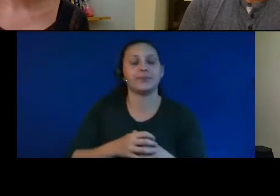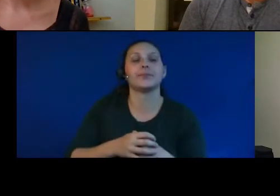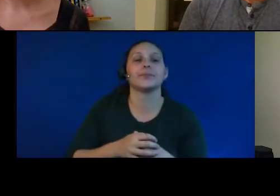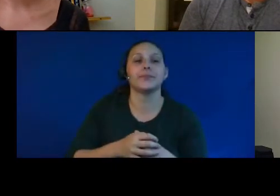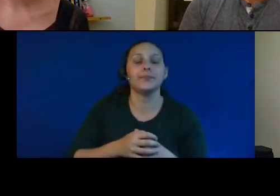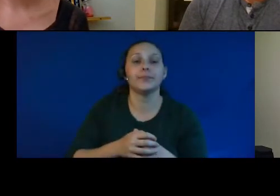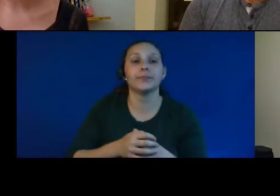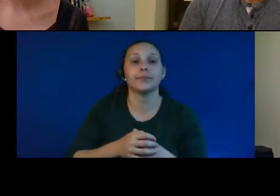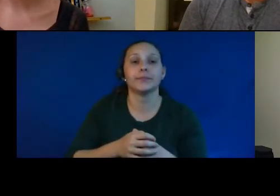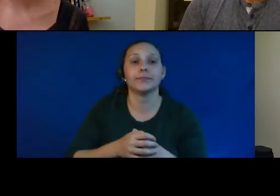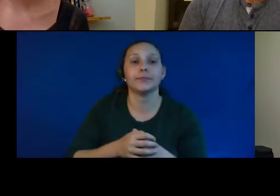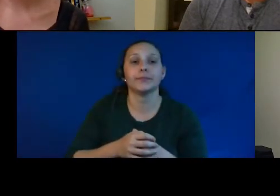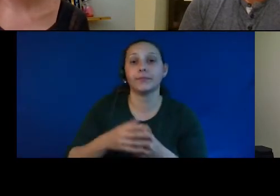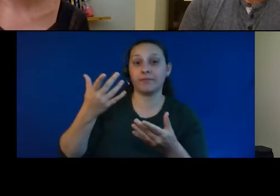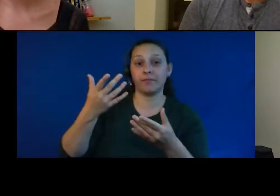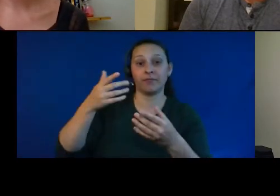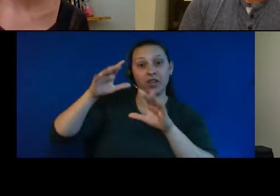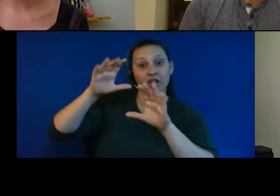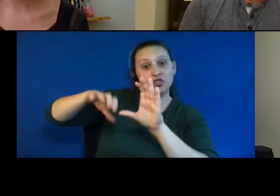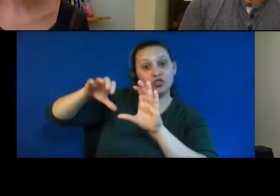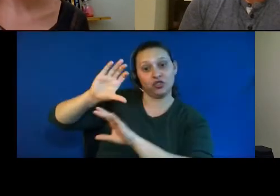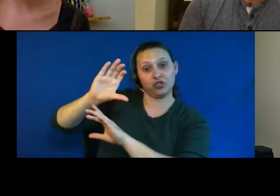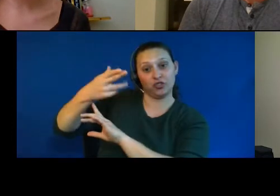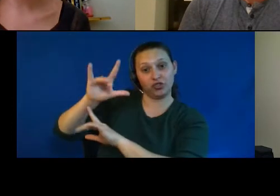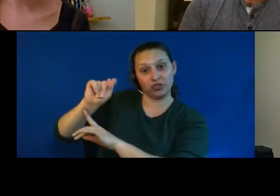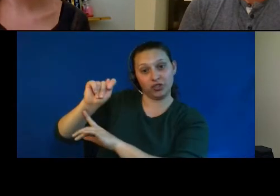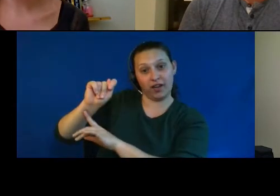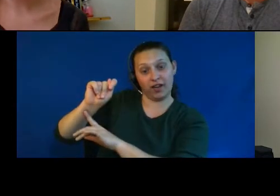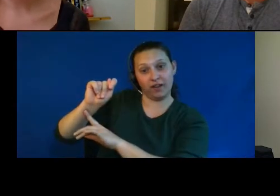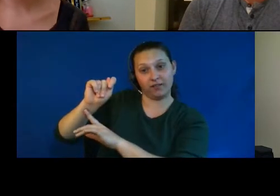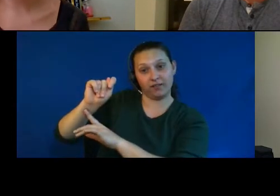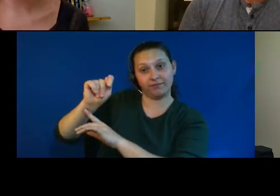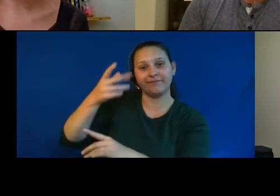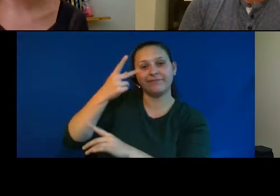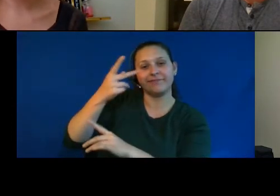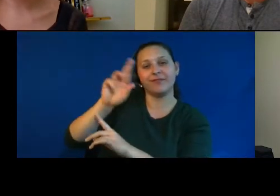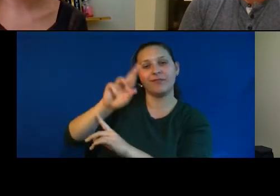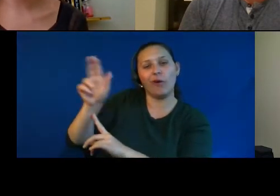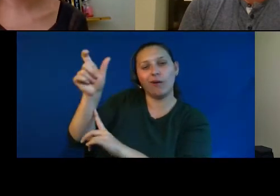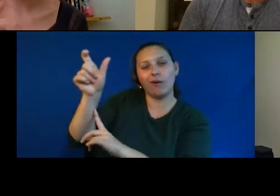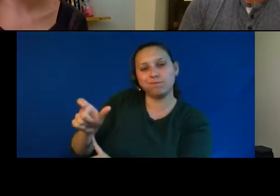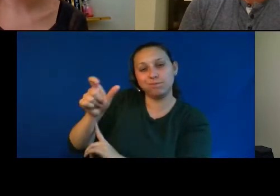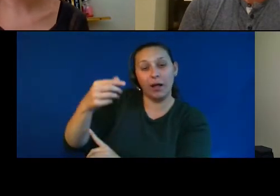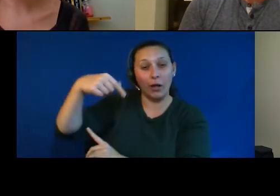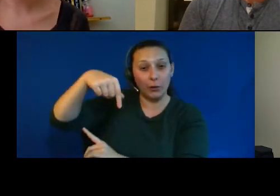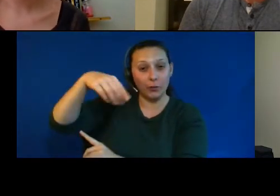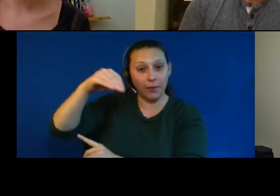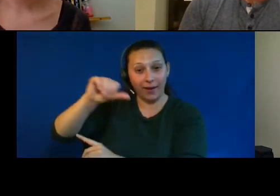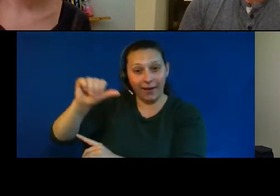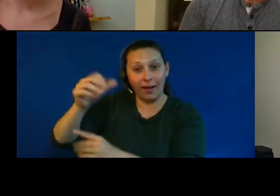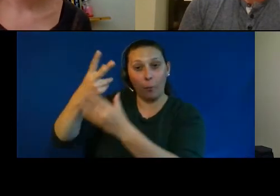to use the chat and the Q&A features, which are just on the right-hand side of the video screen.